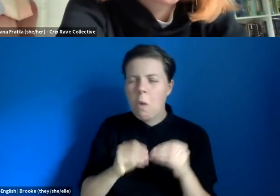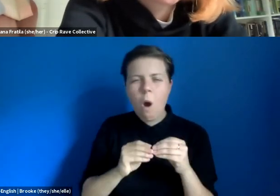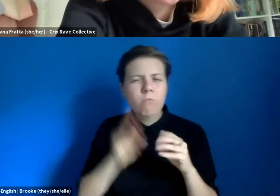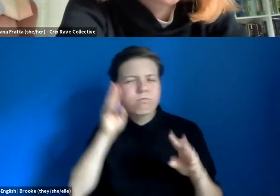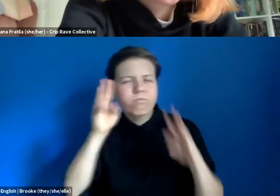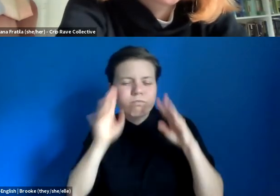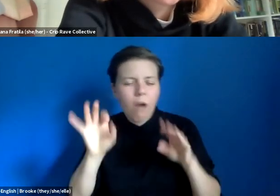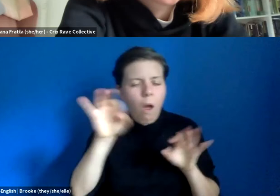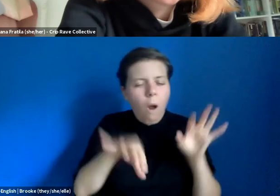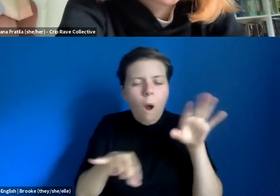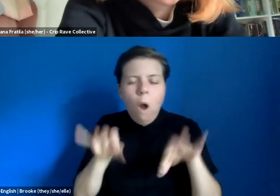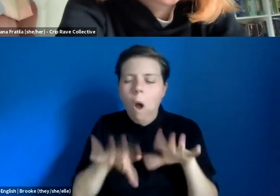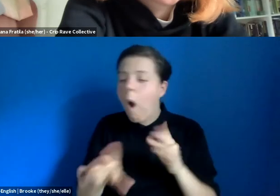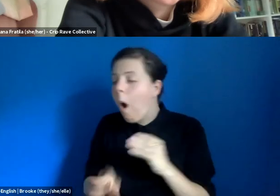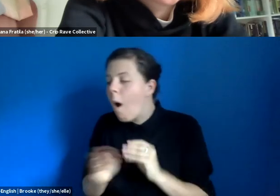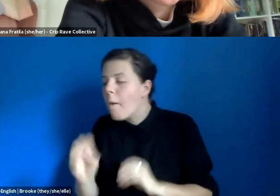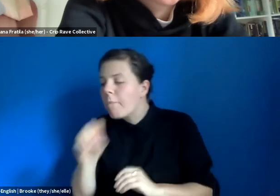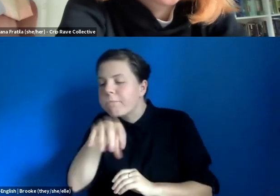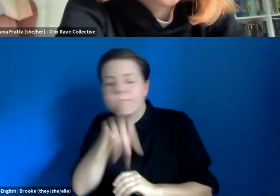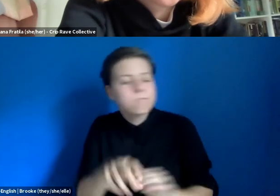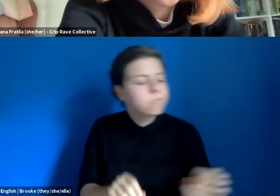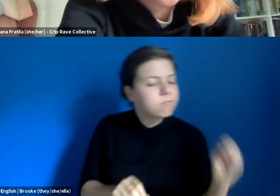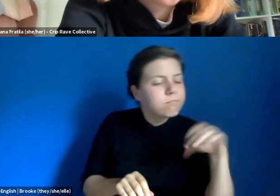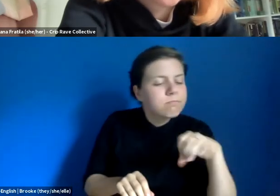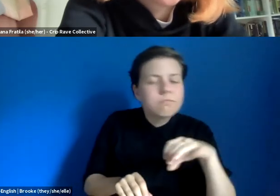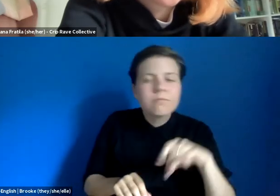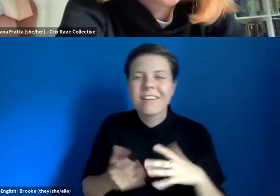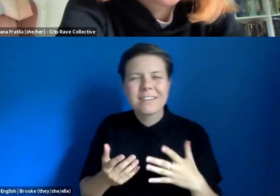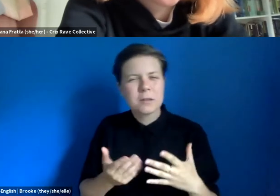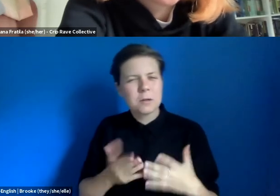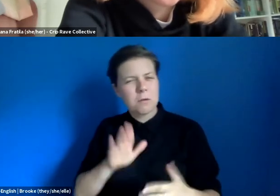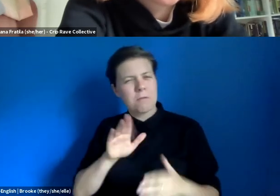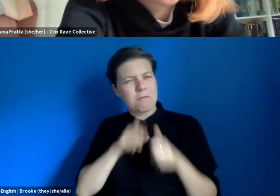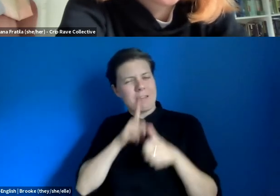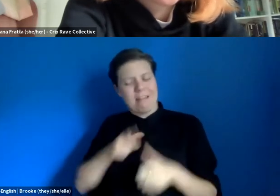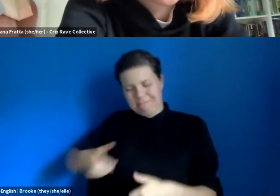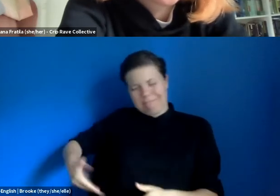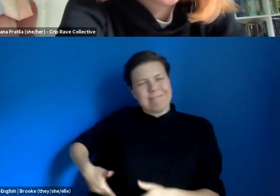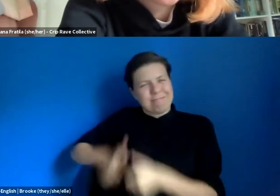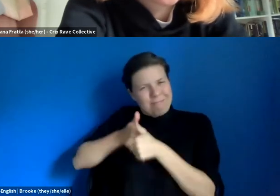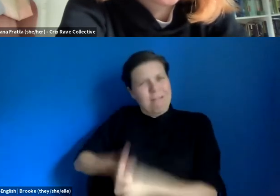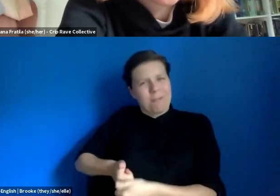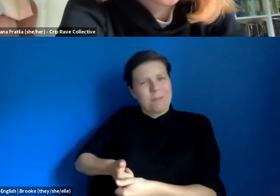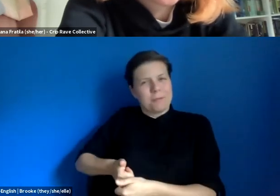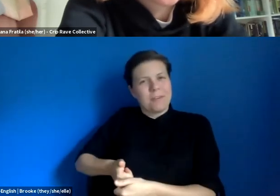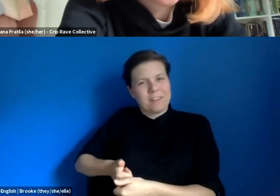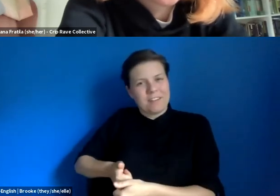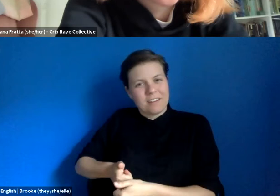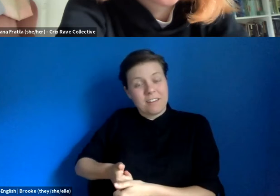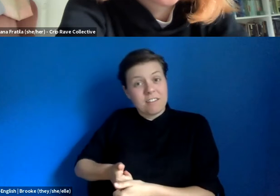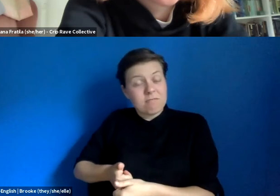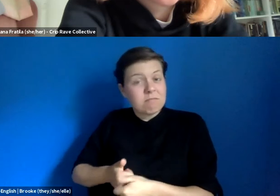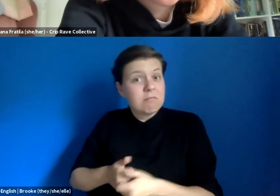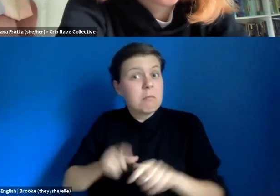ingredients. You basically have to use your intuition as long as the general